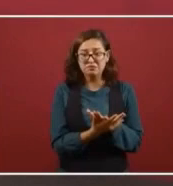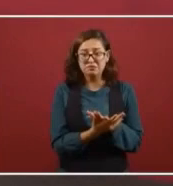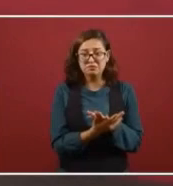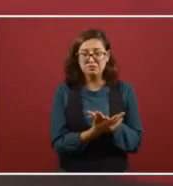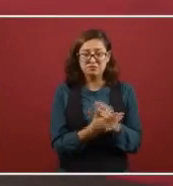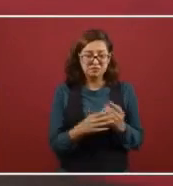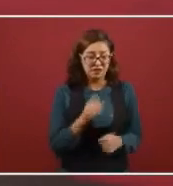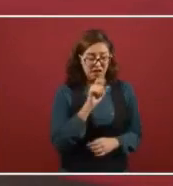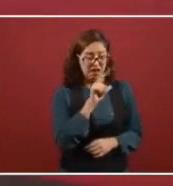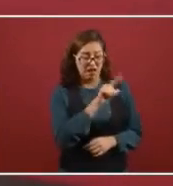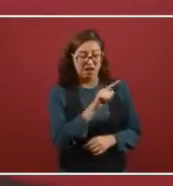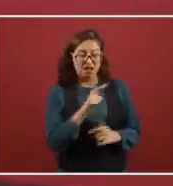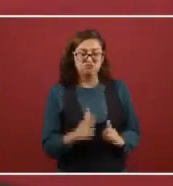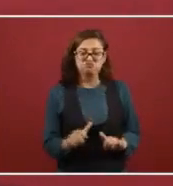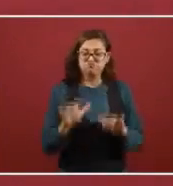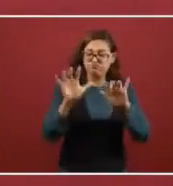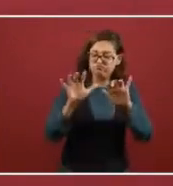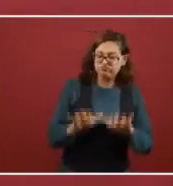if